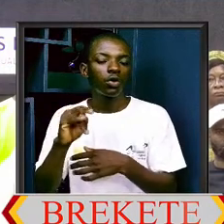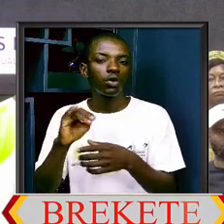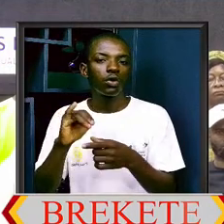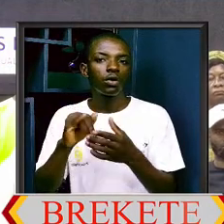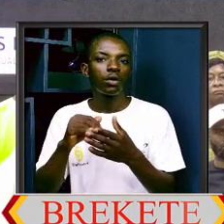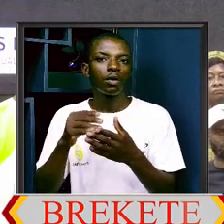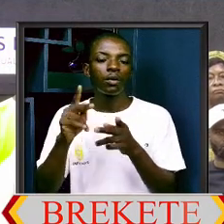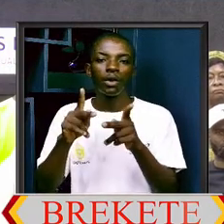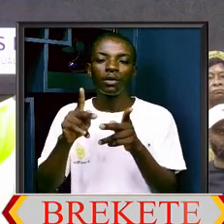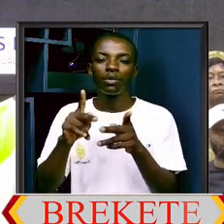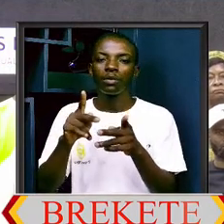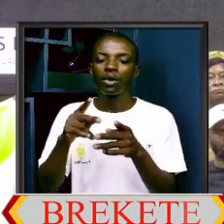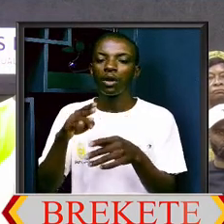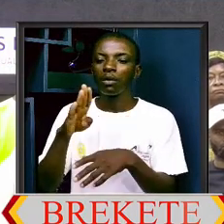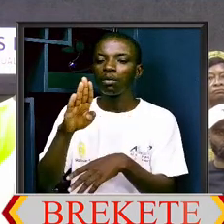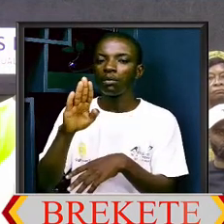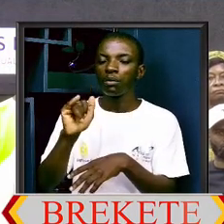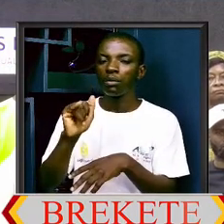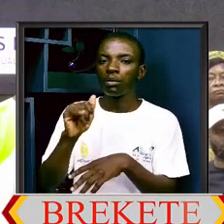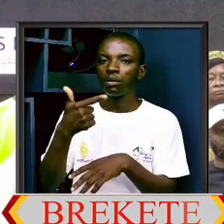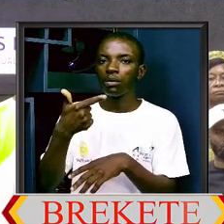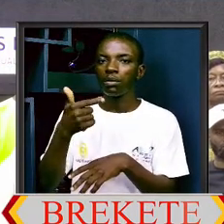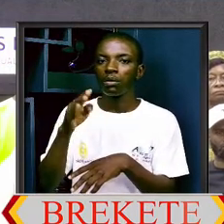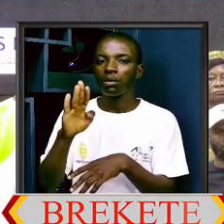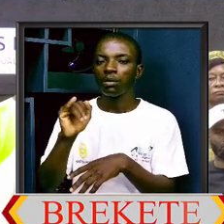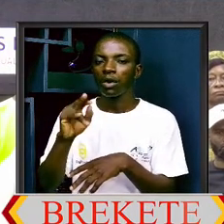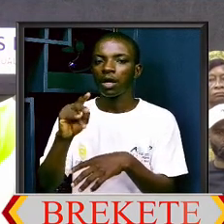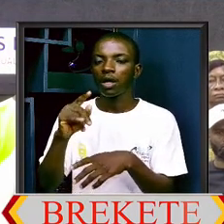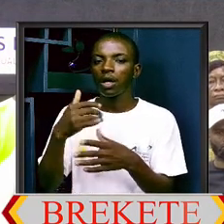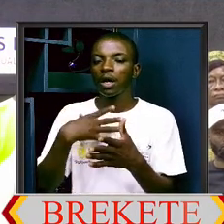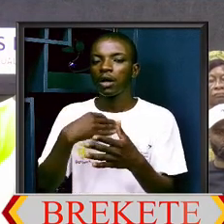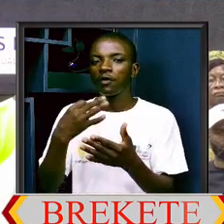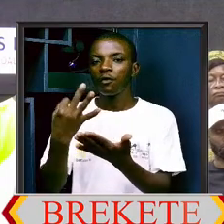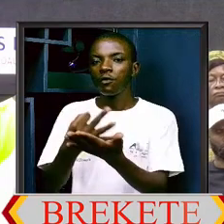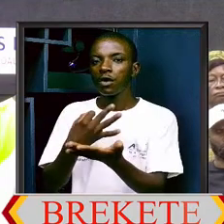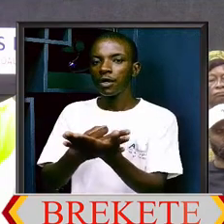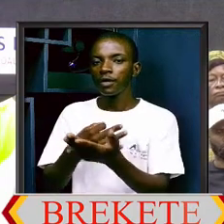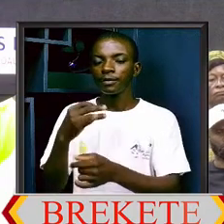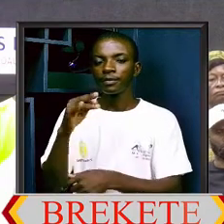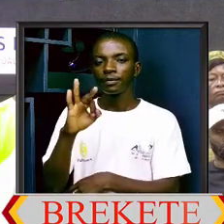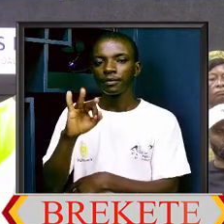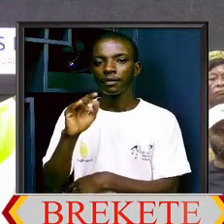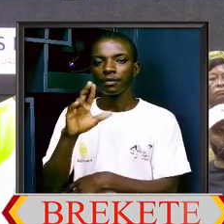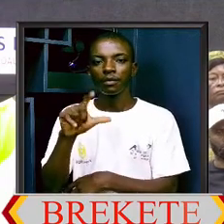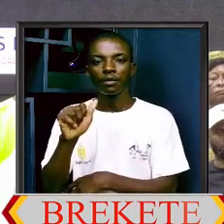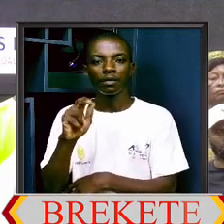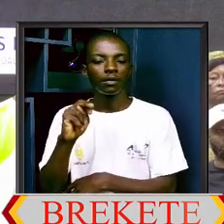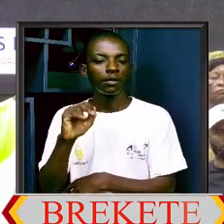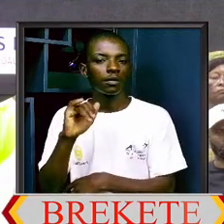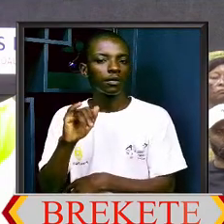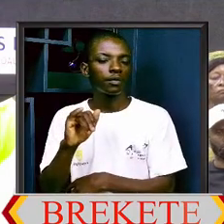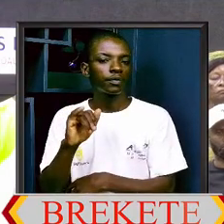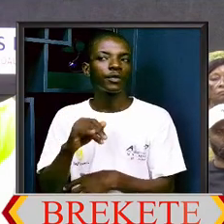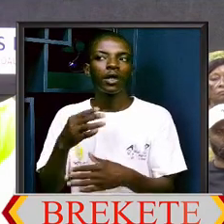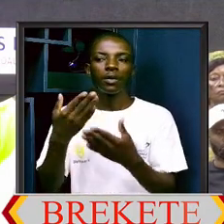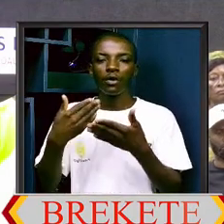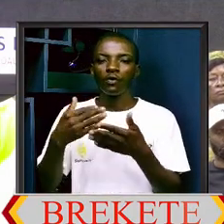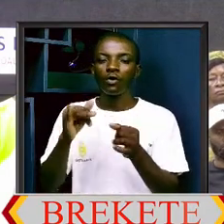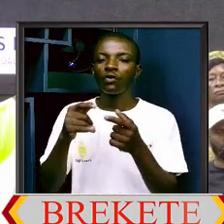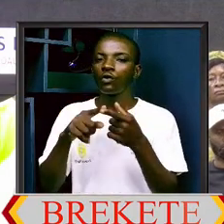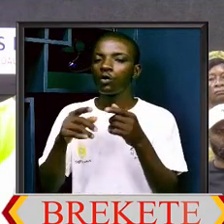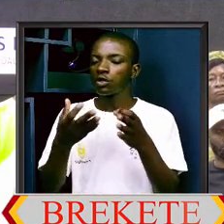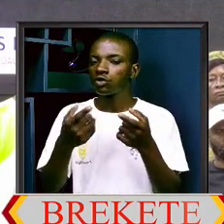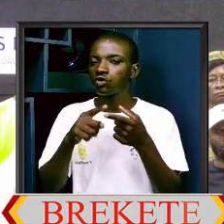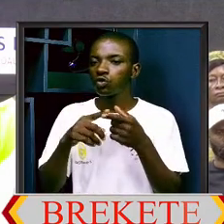assurance and fani them to don't spoil some of them don't spoil before if you want buy